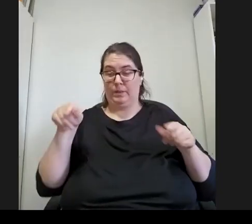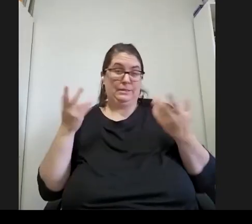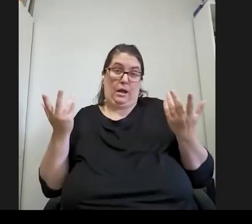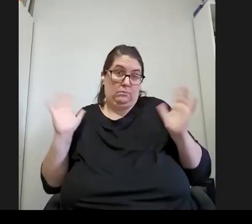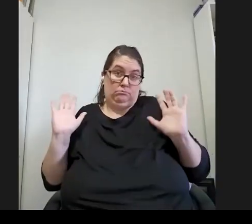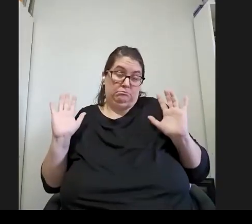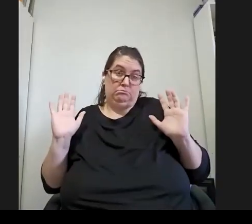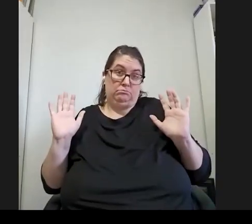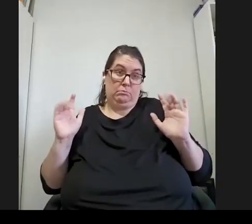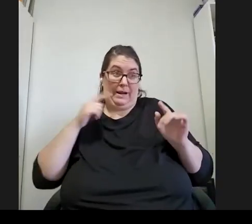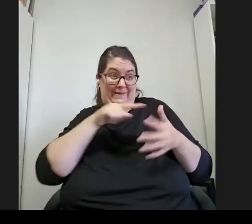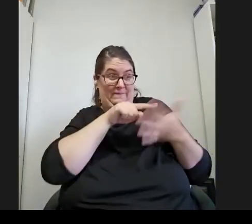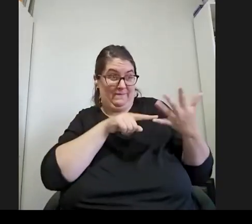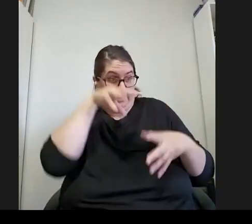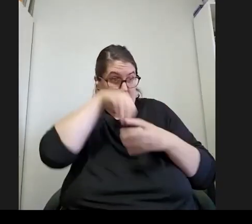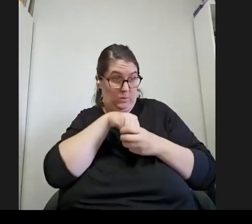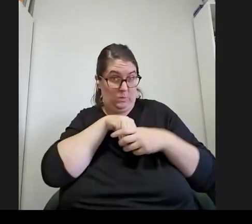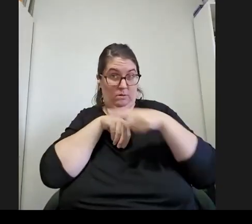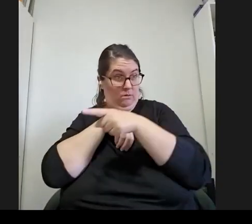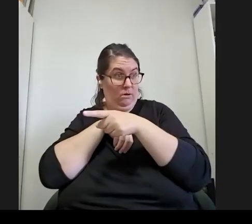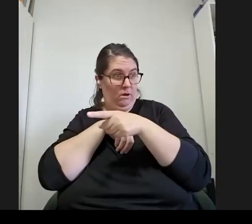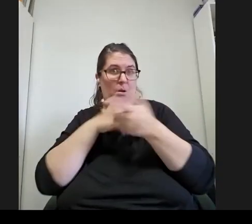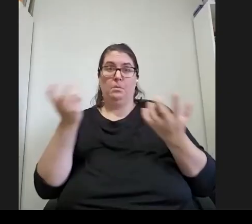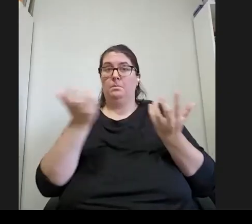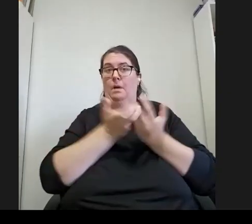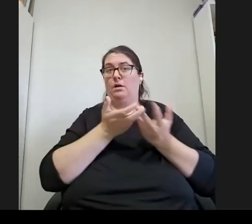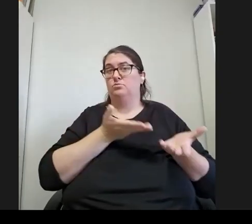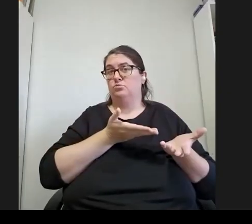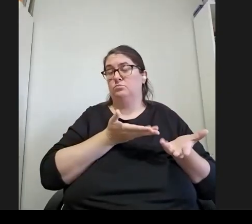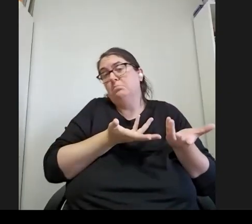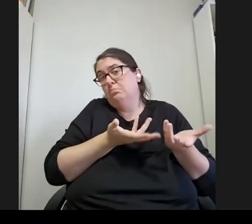factors are relevant, I would suggest that RISA could benefit.